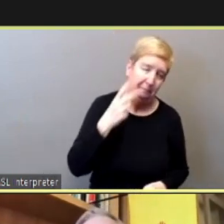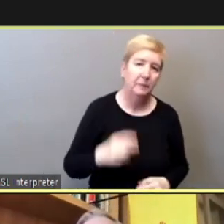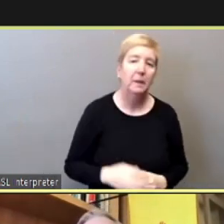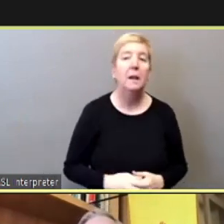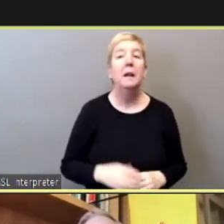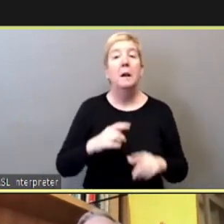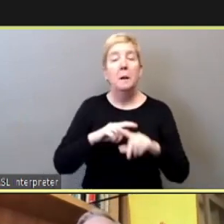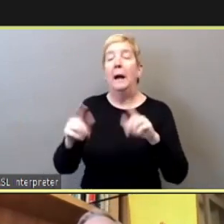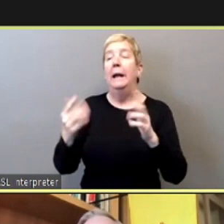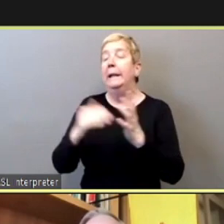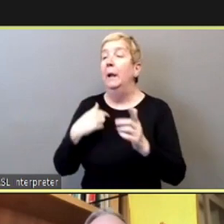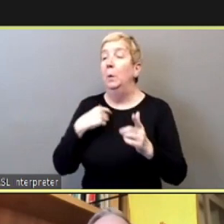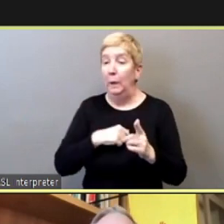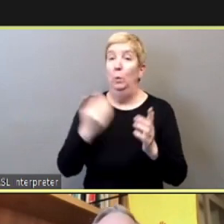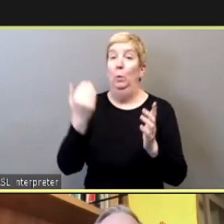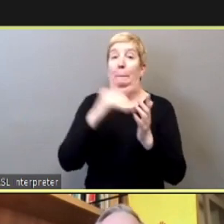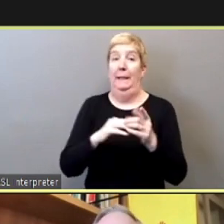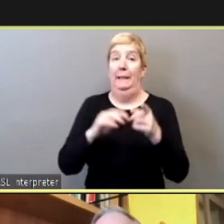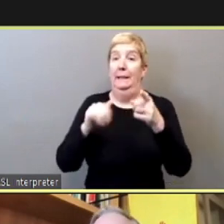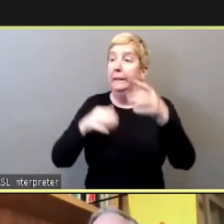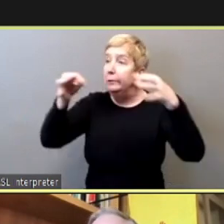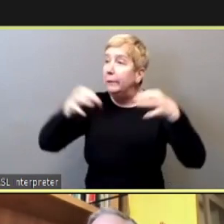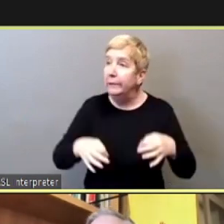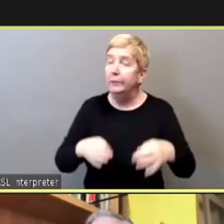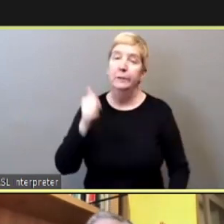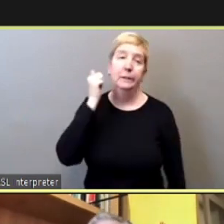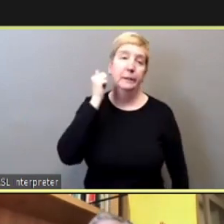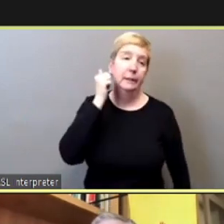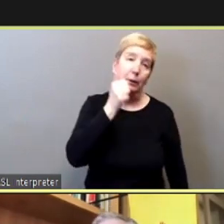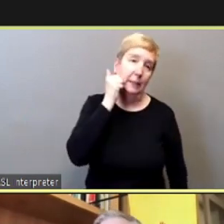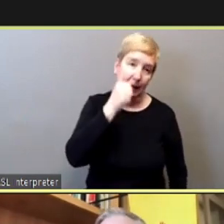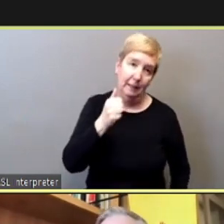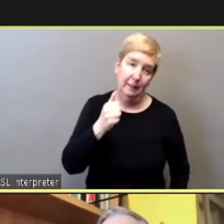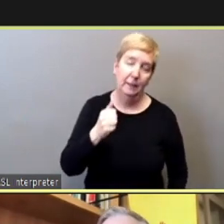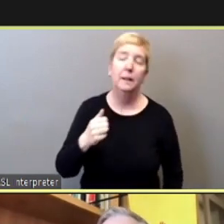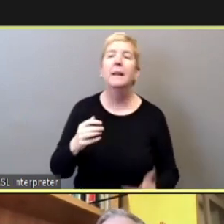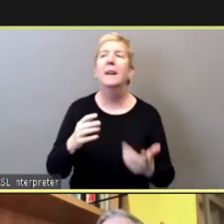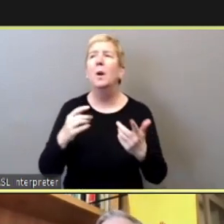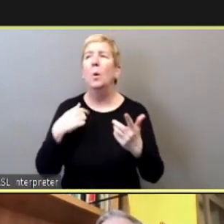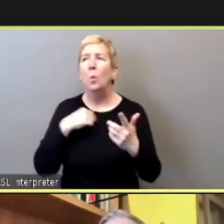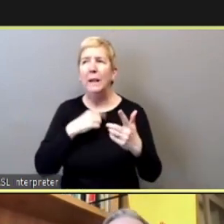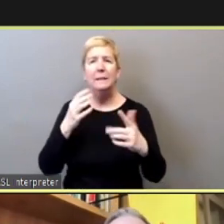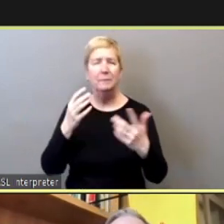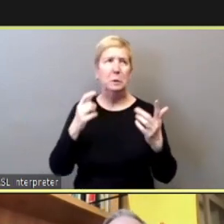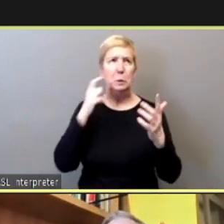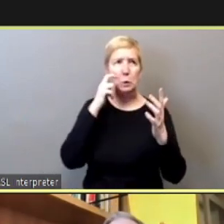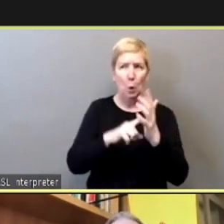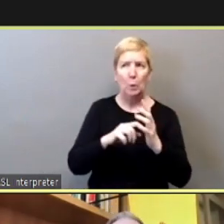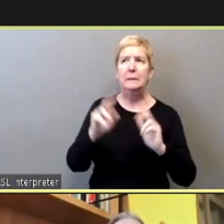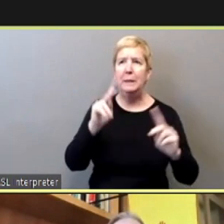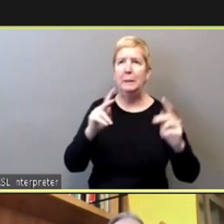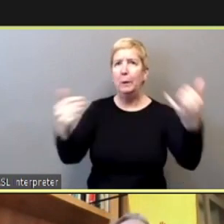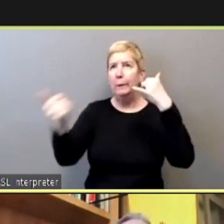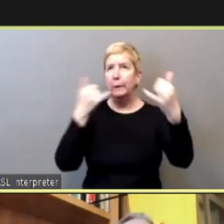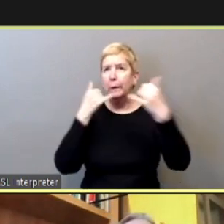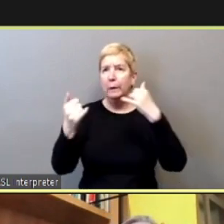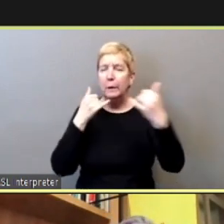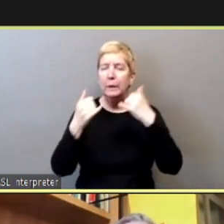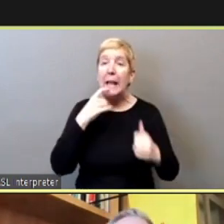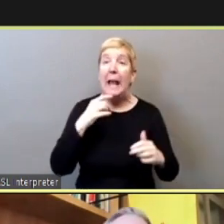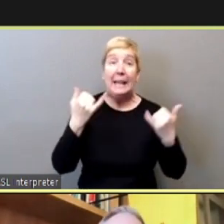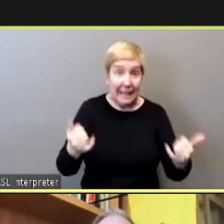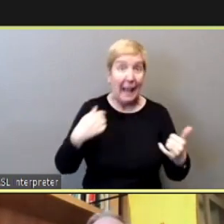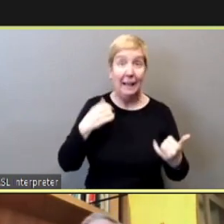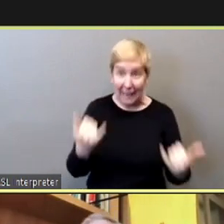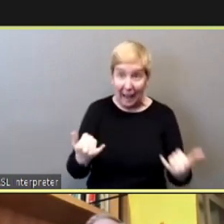directions every day, getting a lot more calls from people saying, well, now can we have a big mass gathering, or now